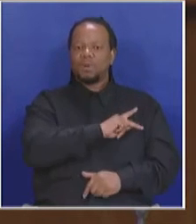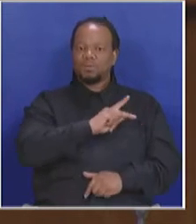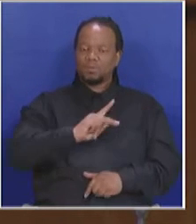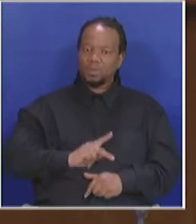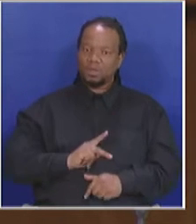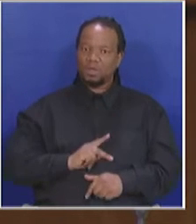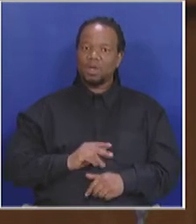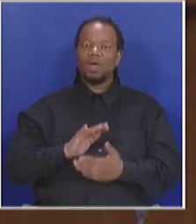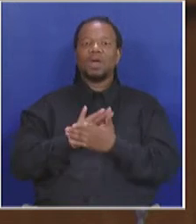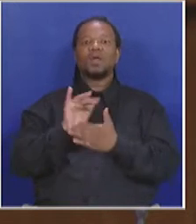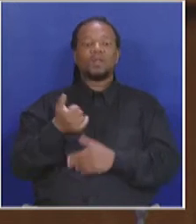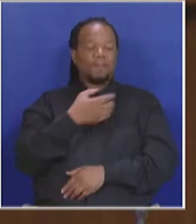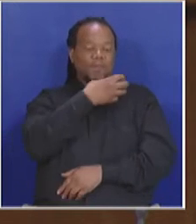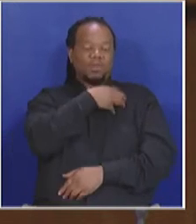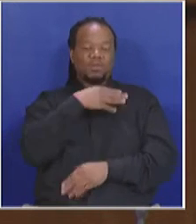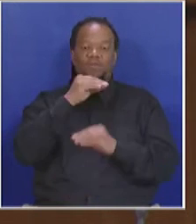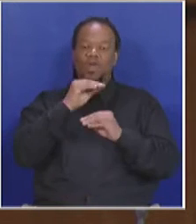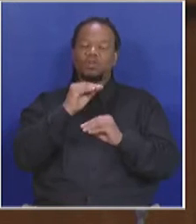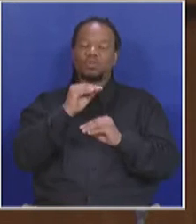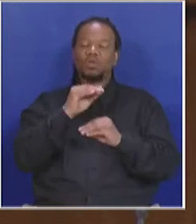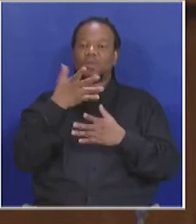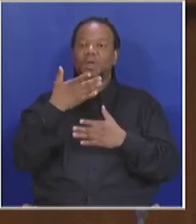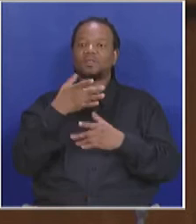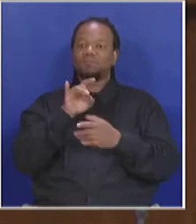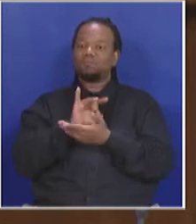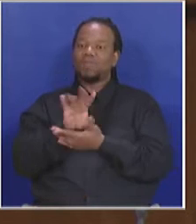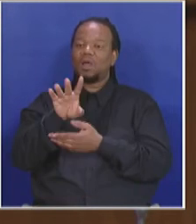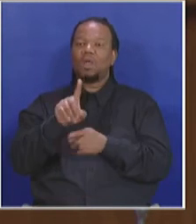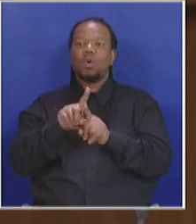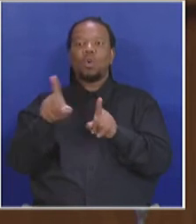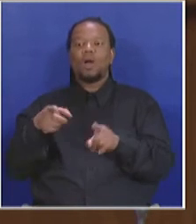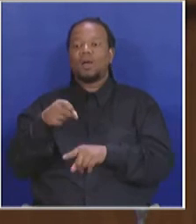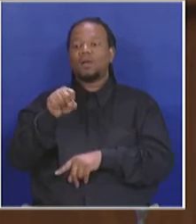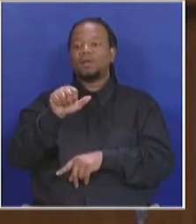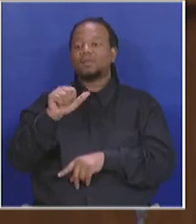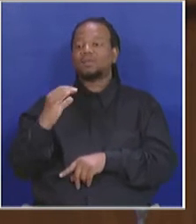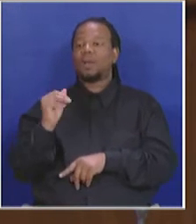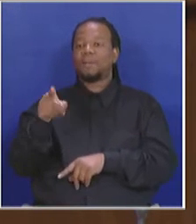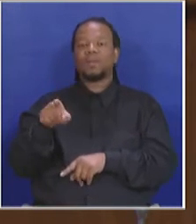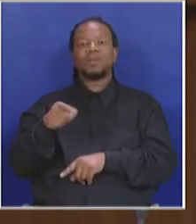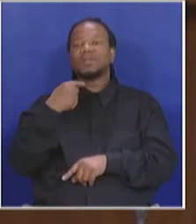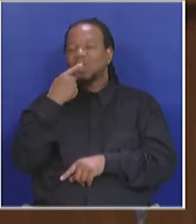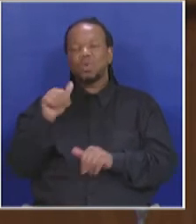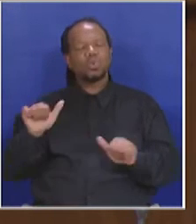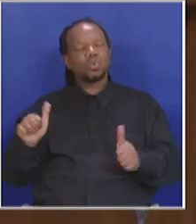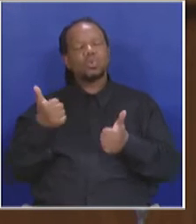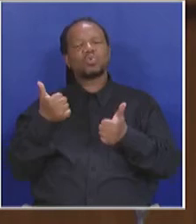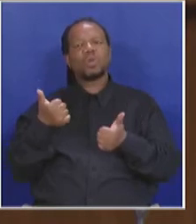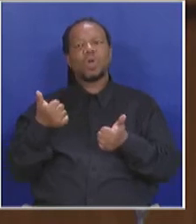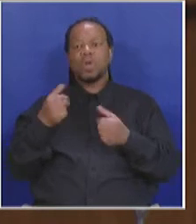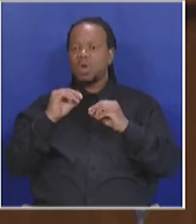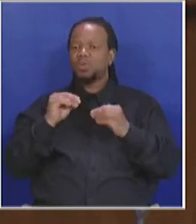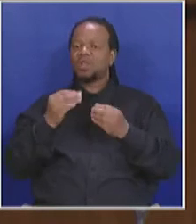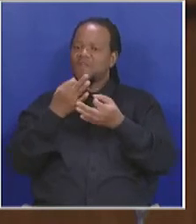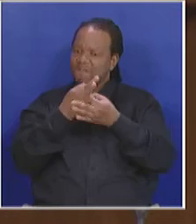Education for not implementing the resolutions of his own party for free quality education. Further calls on the